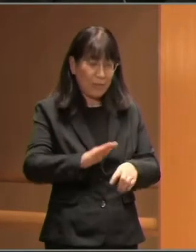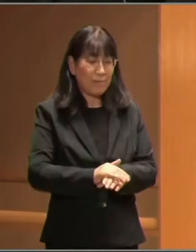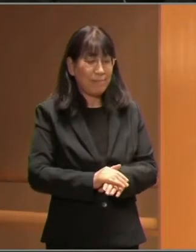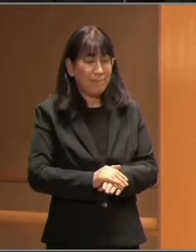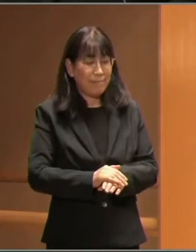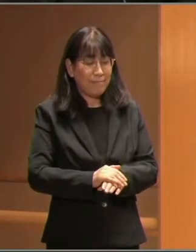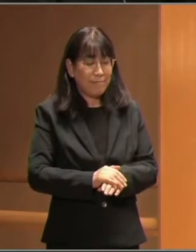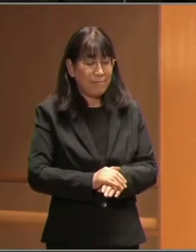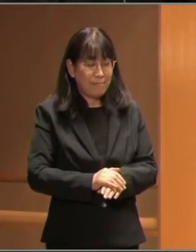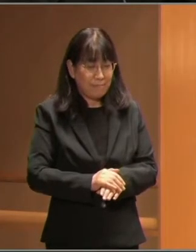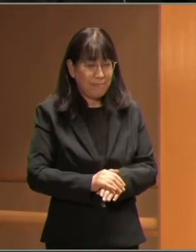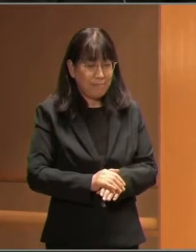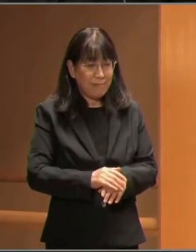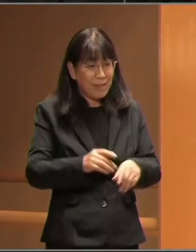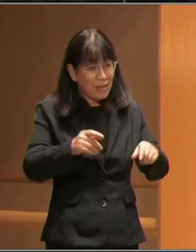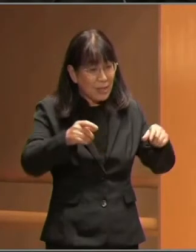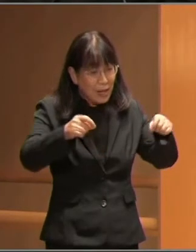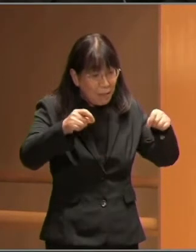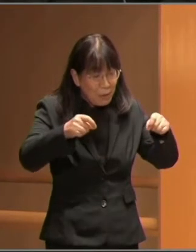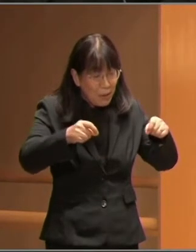indoors.